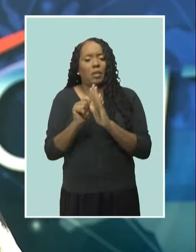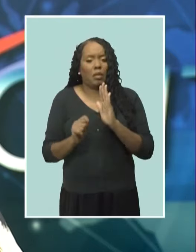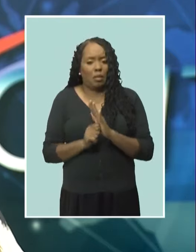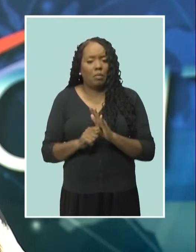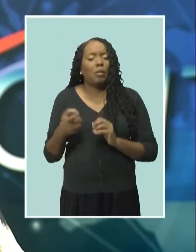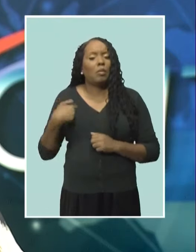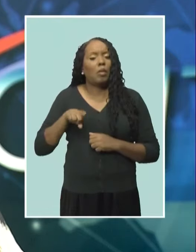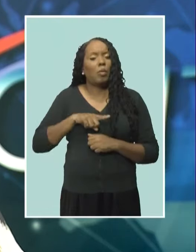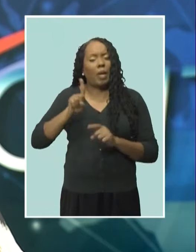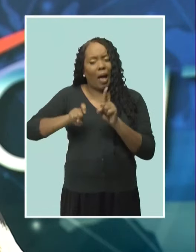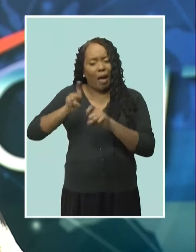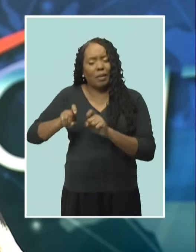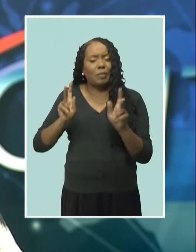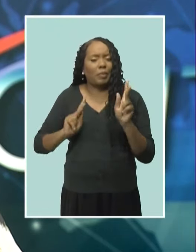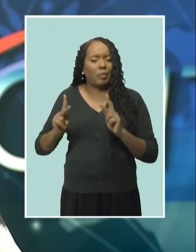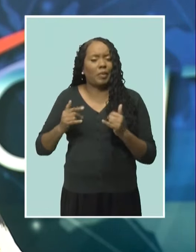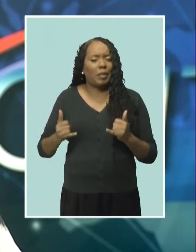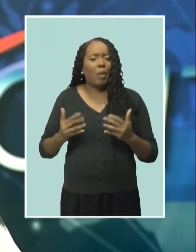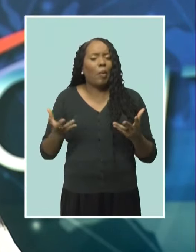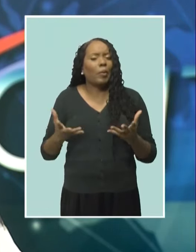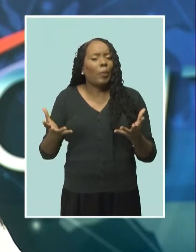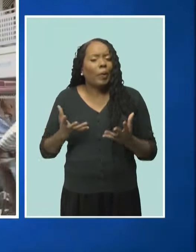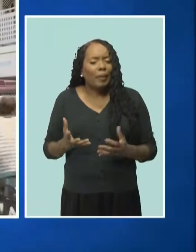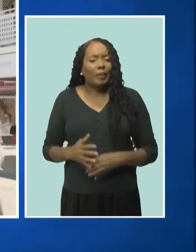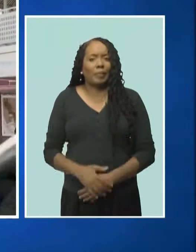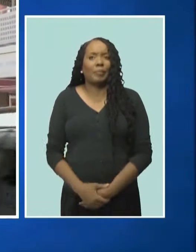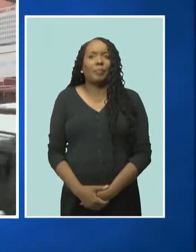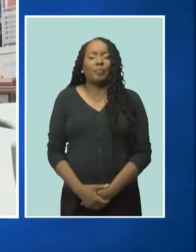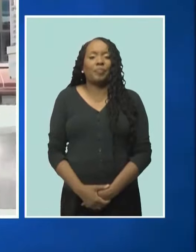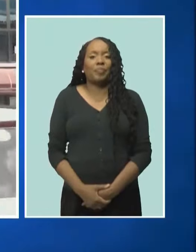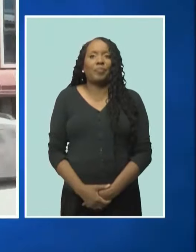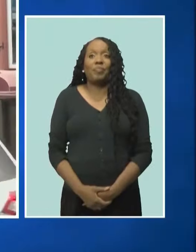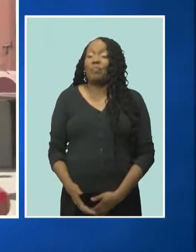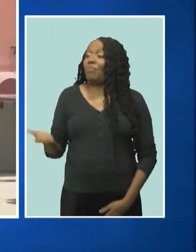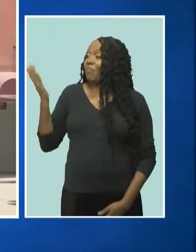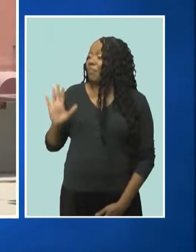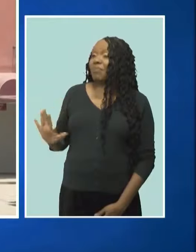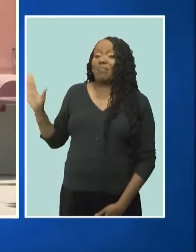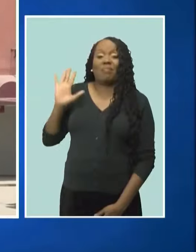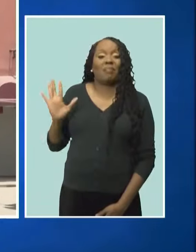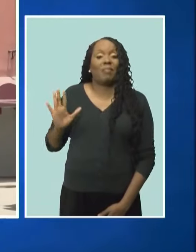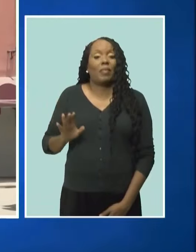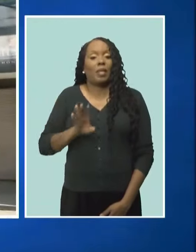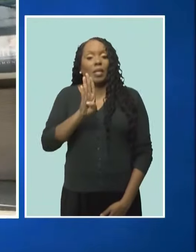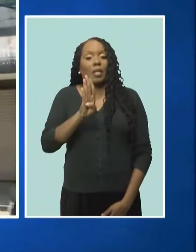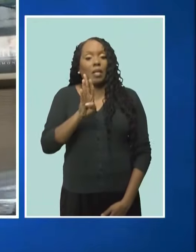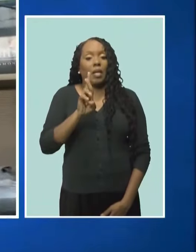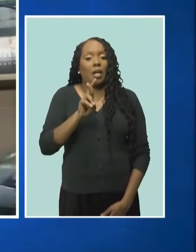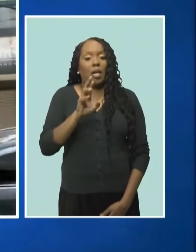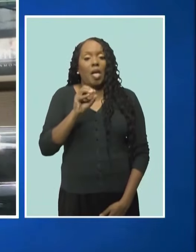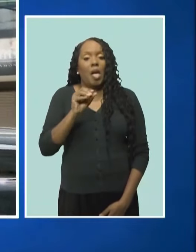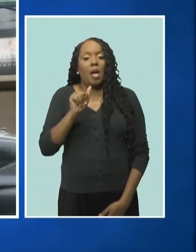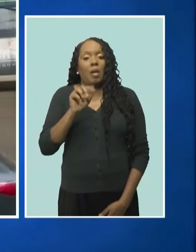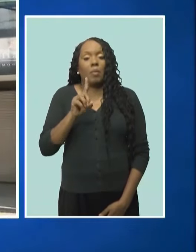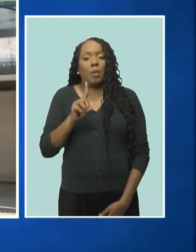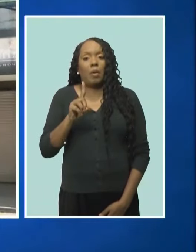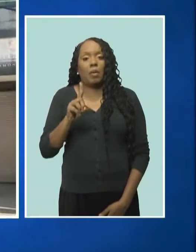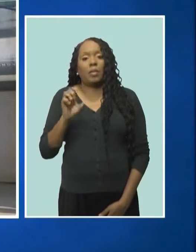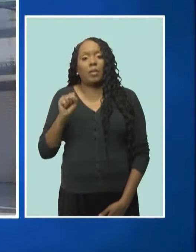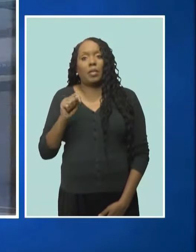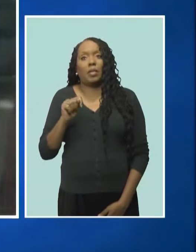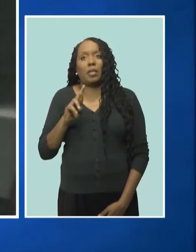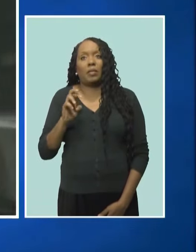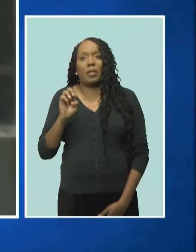from them. Sean Farrell reports. In this prime location on Broad Street in Bridgetown, there are a number of closed